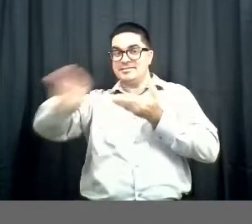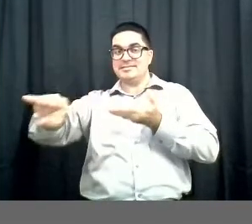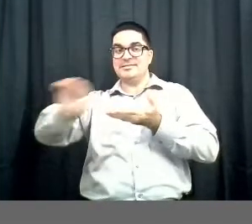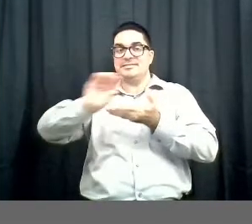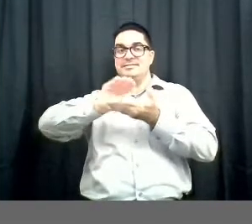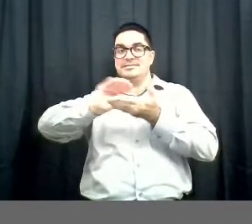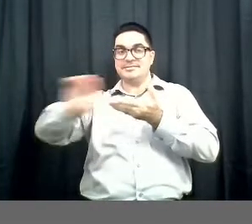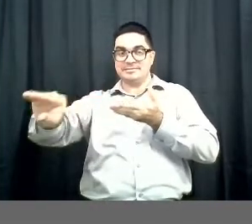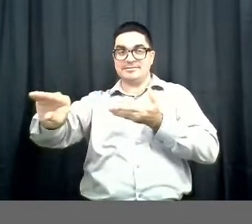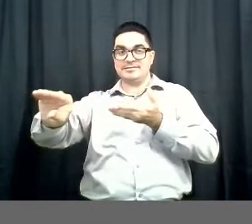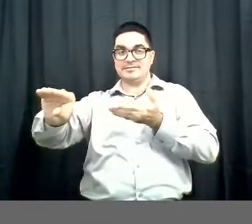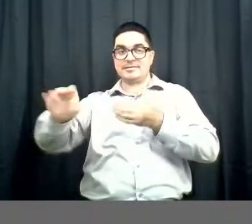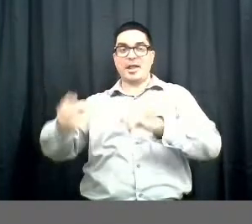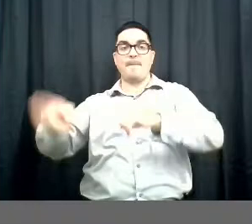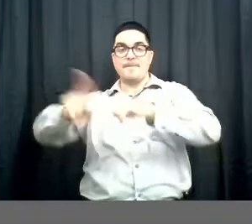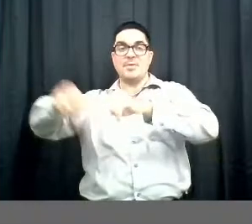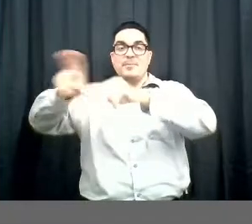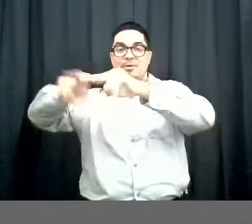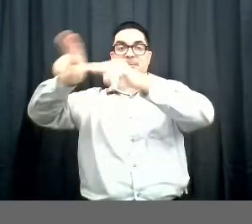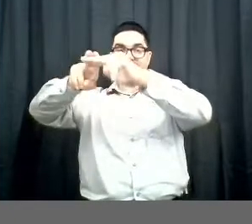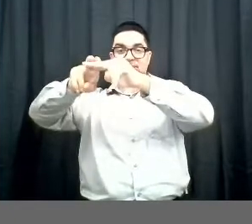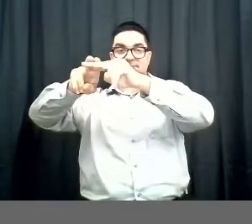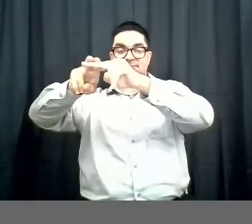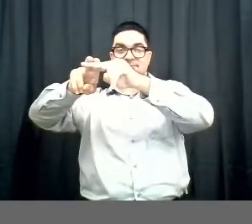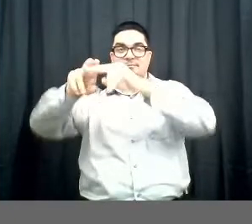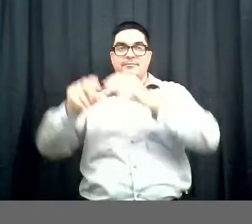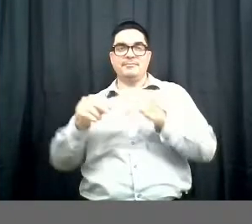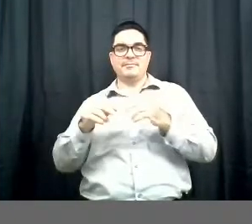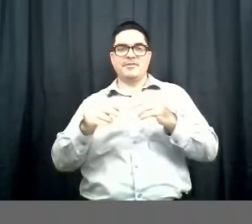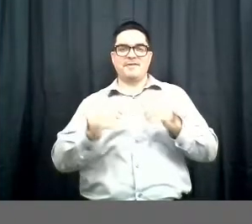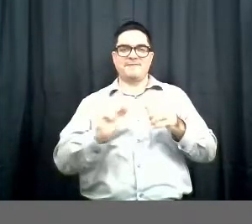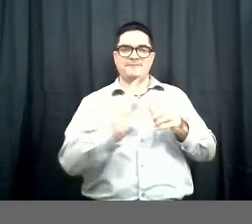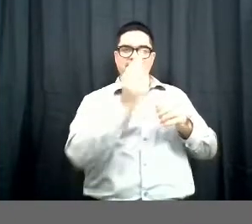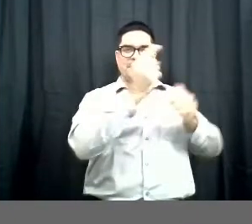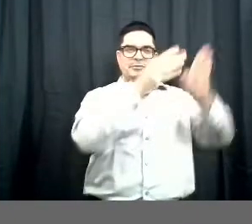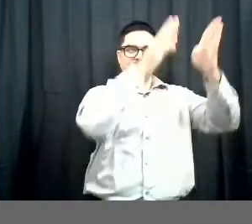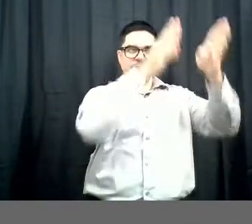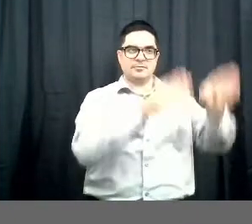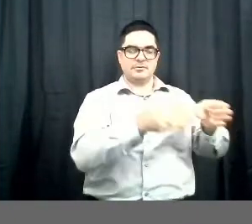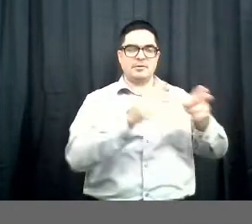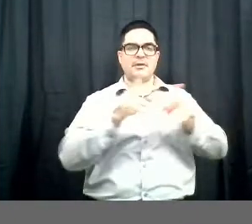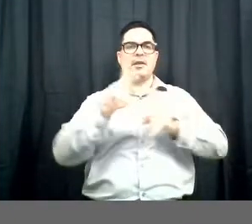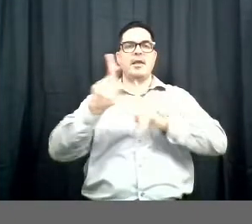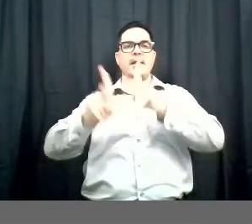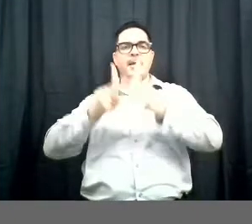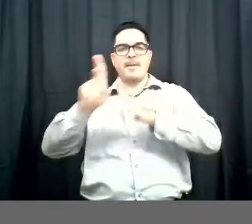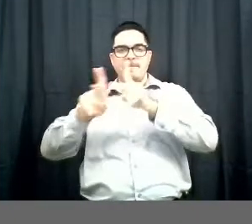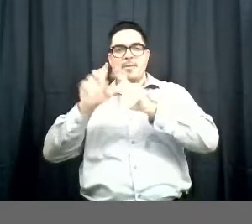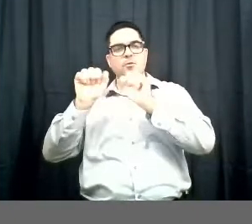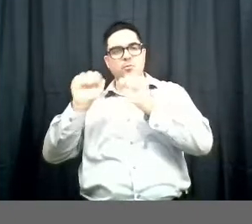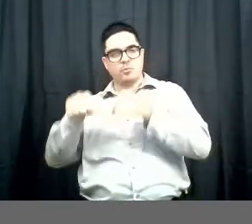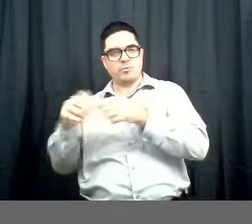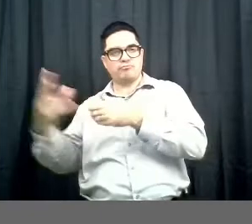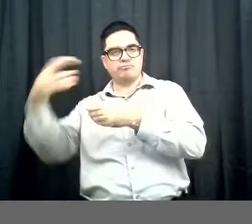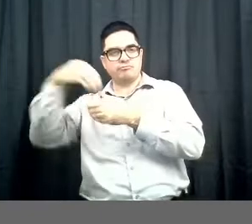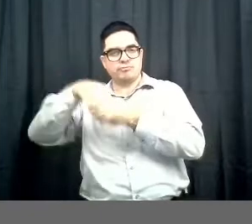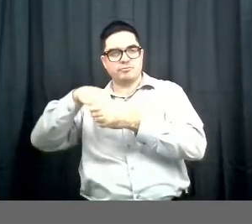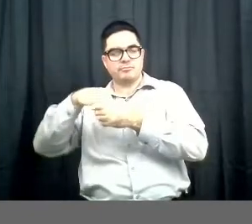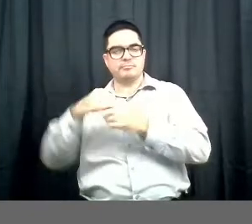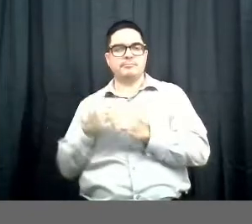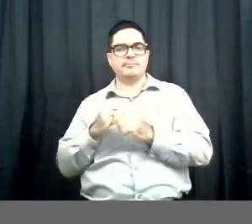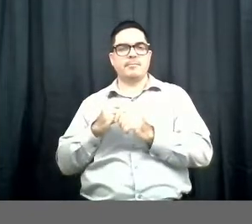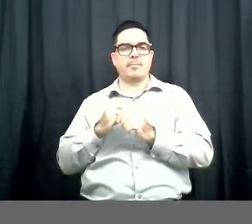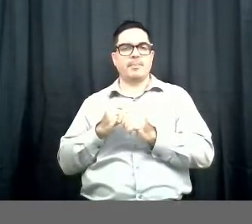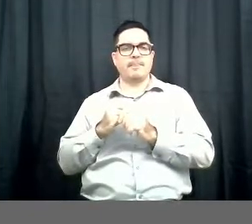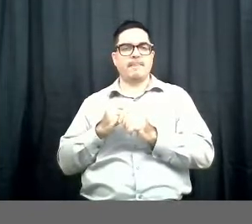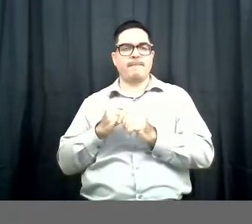money. If you look at the first column, this represents eligible employees covered under Act 447. And if you assume that these